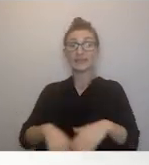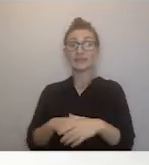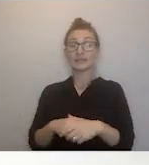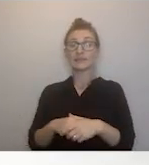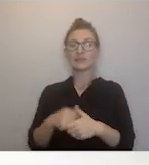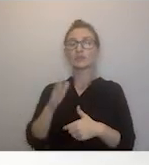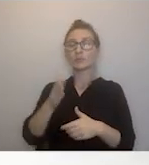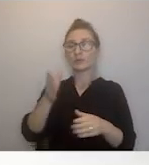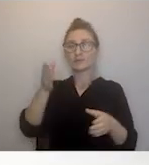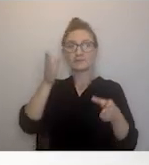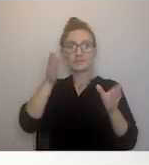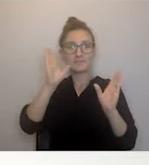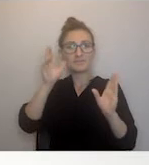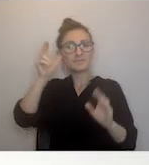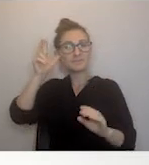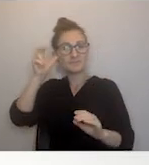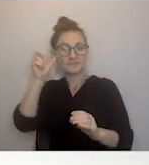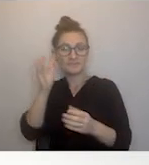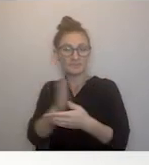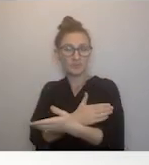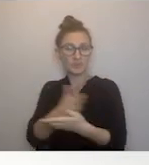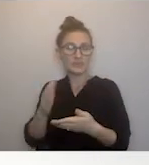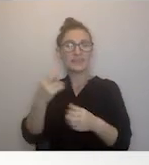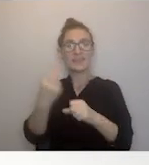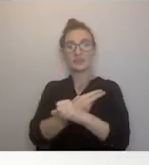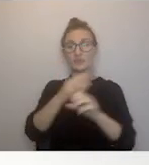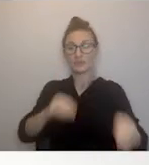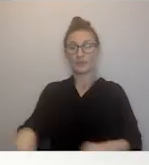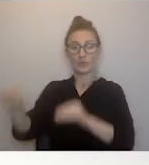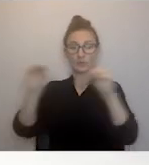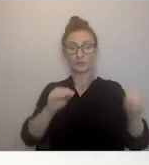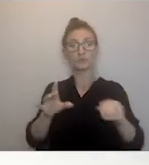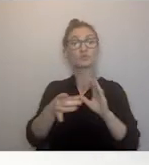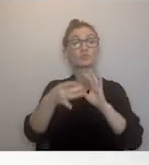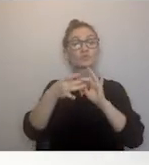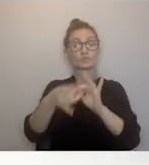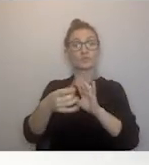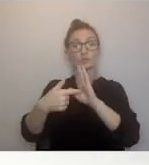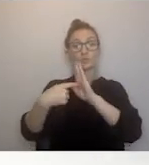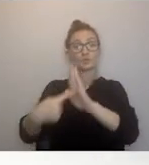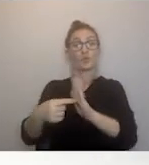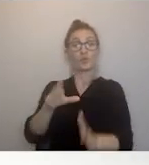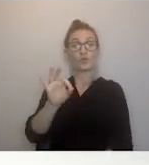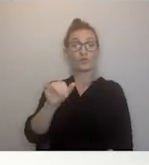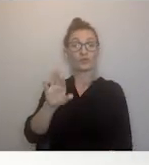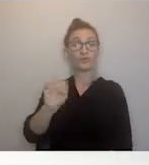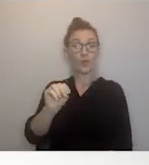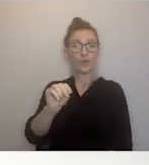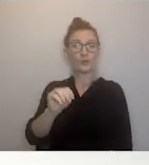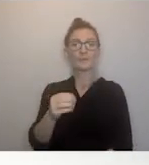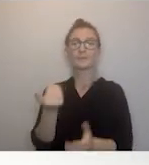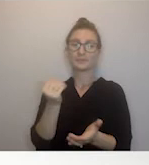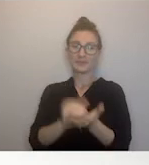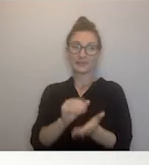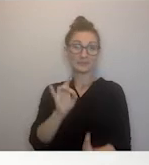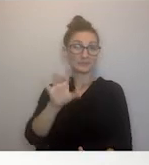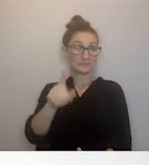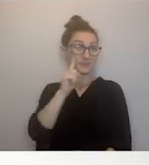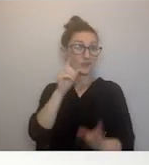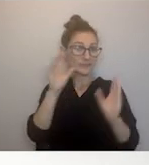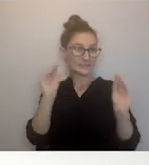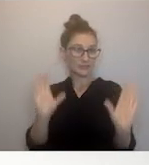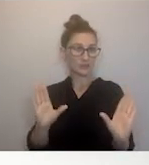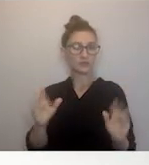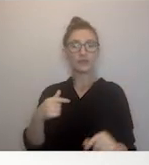choices are available to us, and we're going to listen to the music, and we're going to use those moves that we chose to show the form. So again, tips